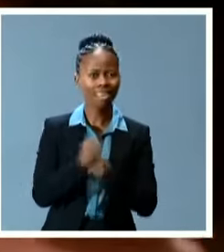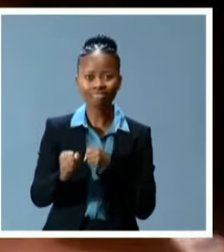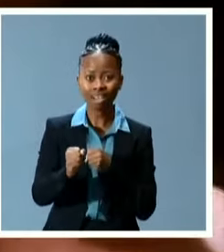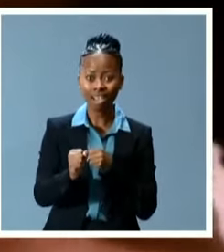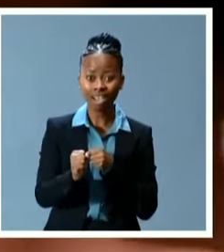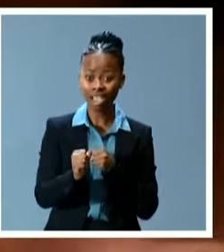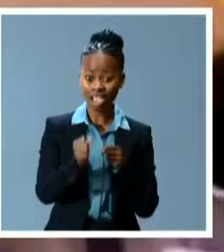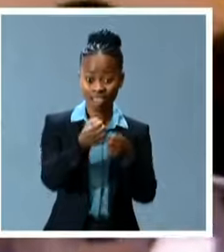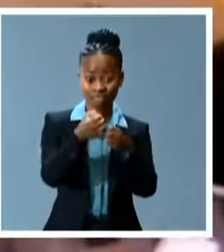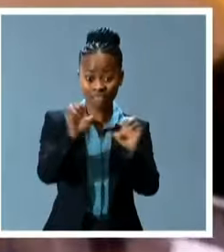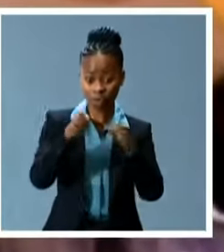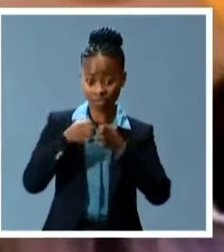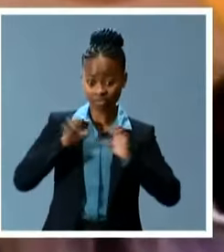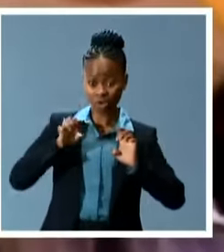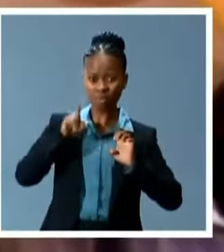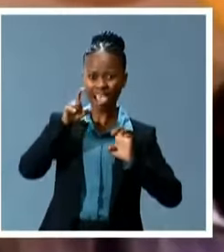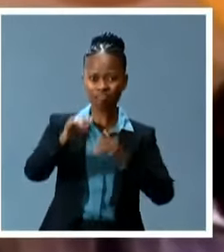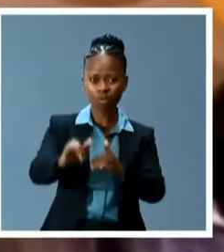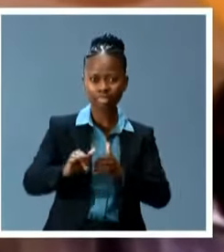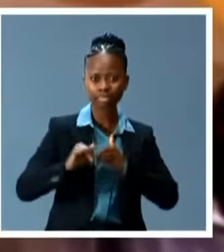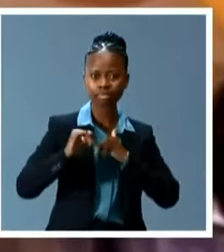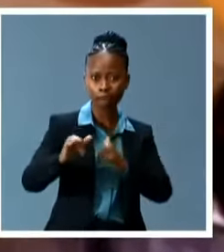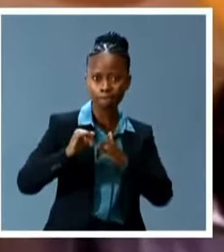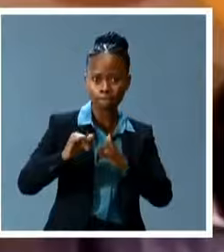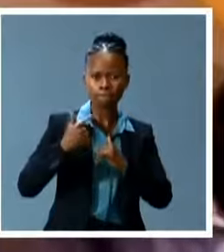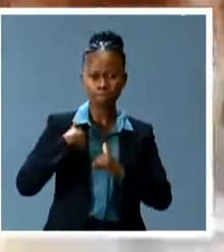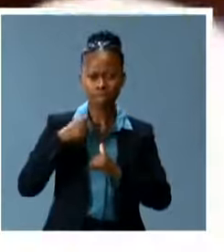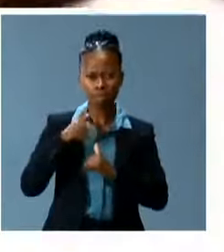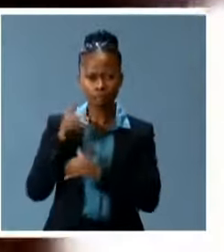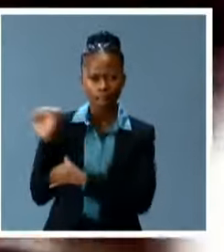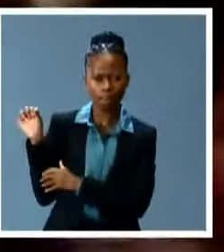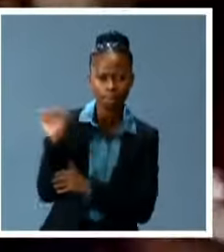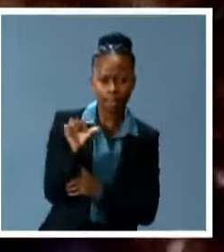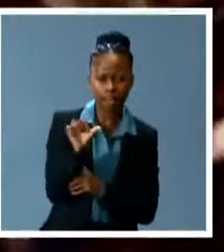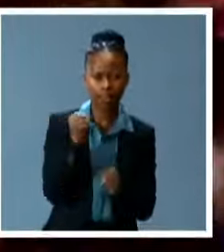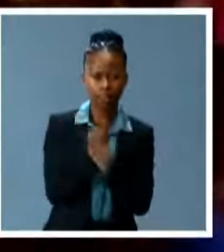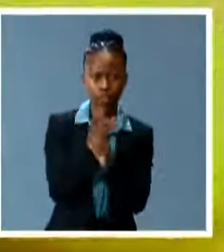be separated. I will return. Amanda!